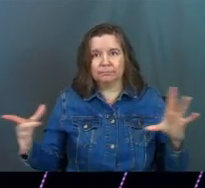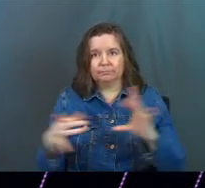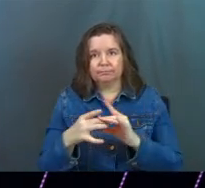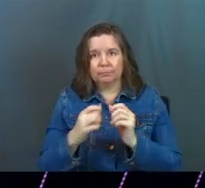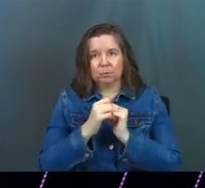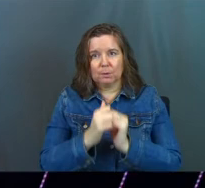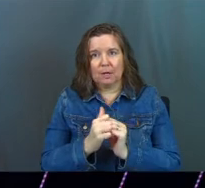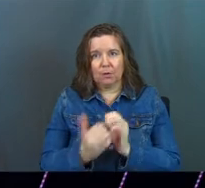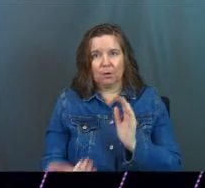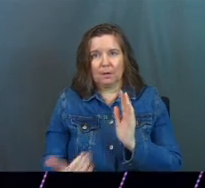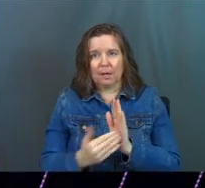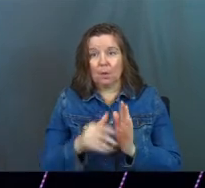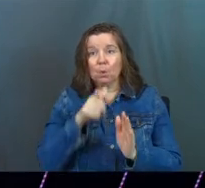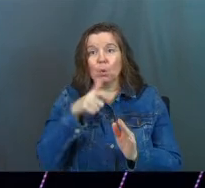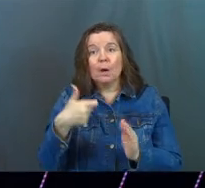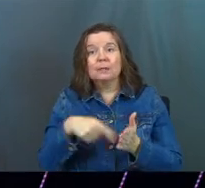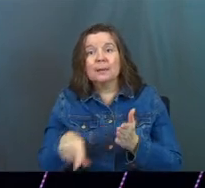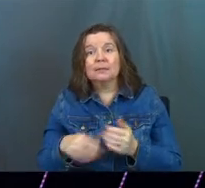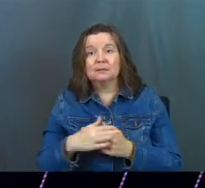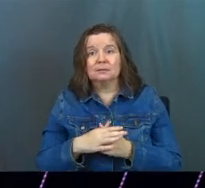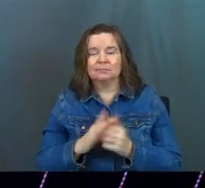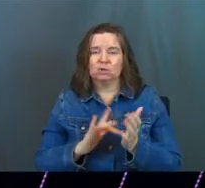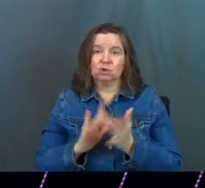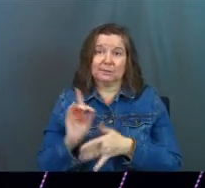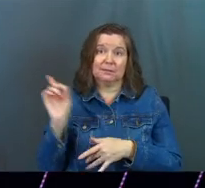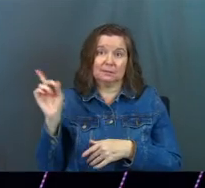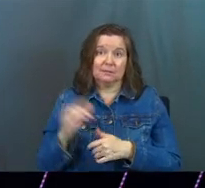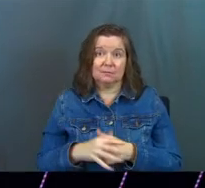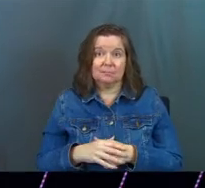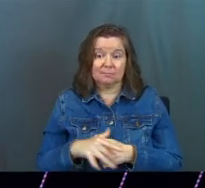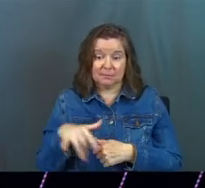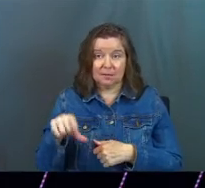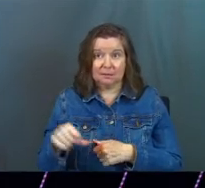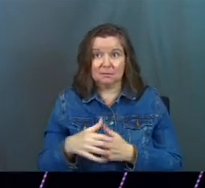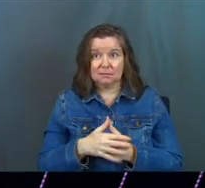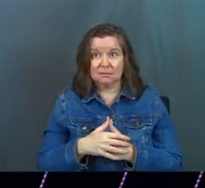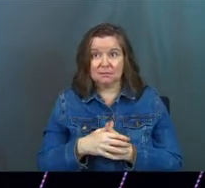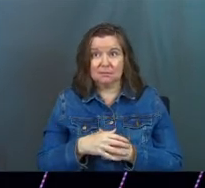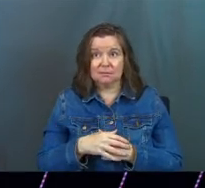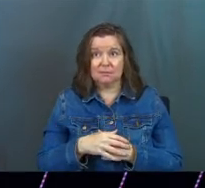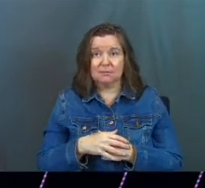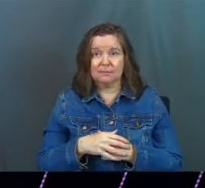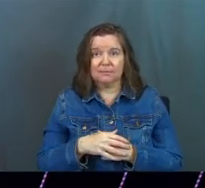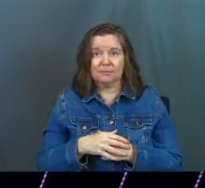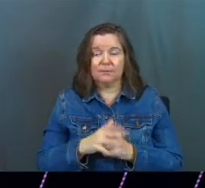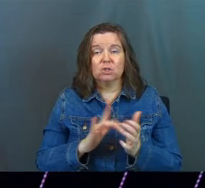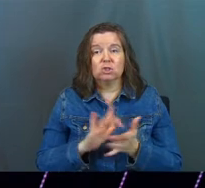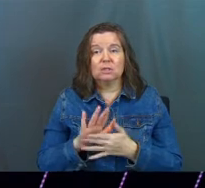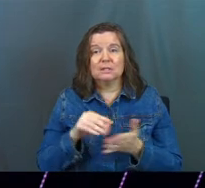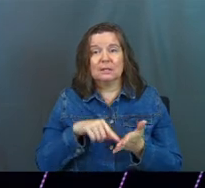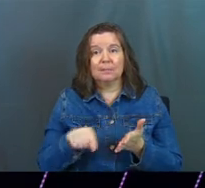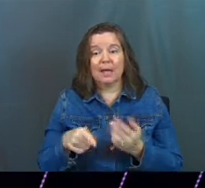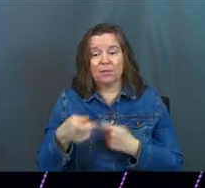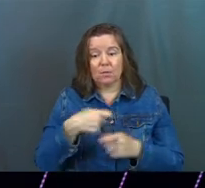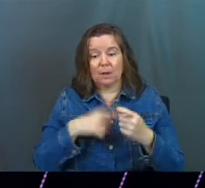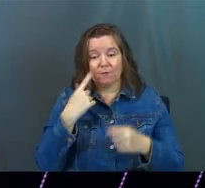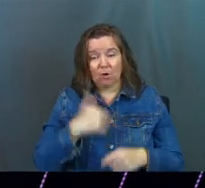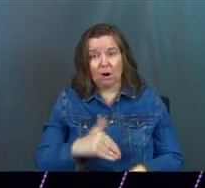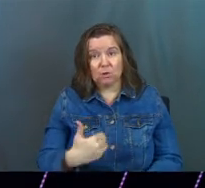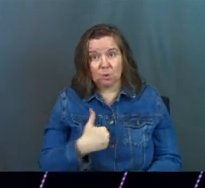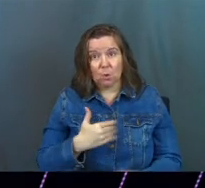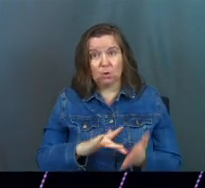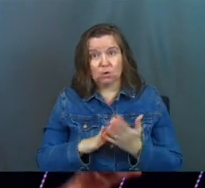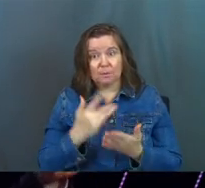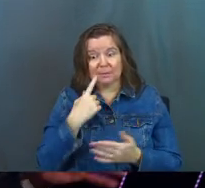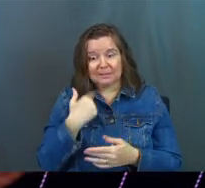again. Who else pays? Jesus? Yes? Jesus paid the ransom for our souls,